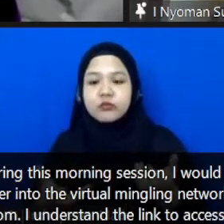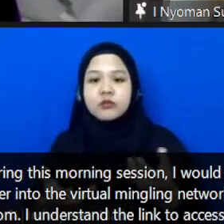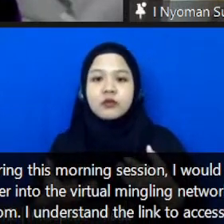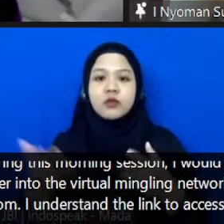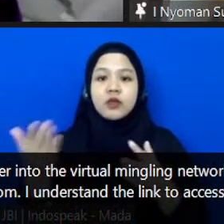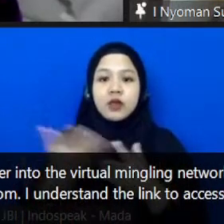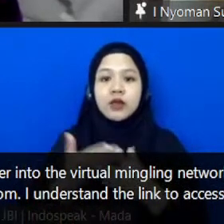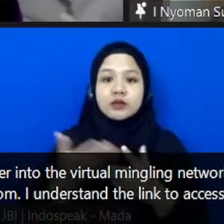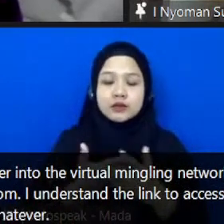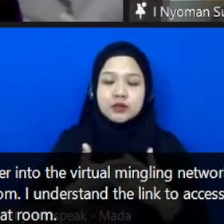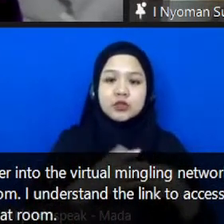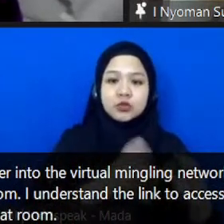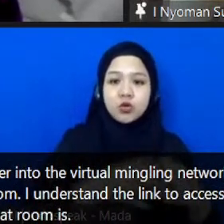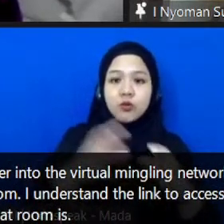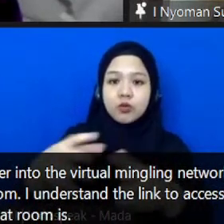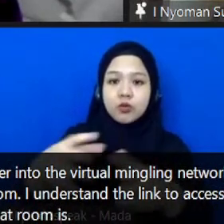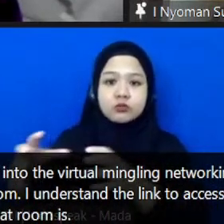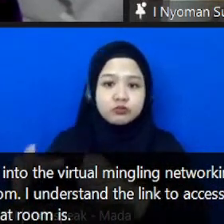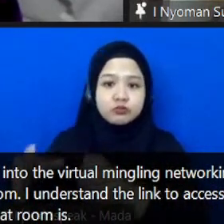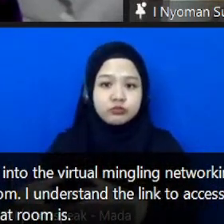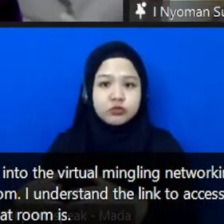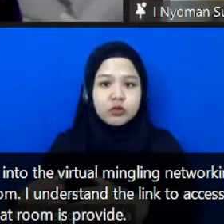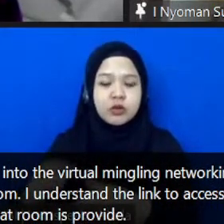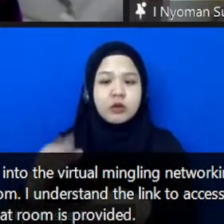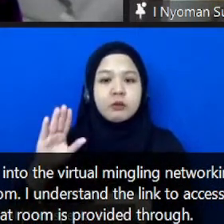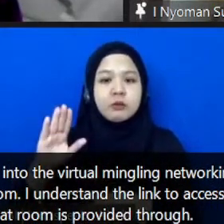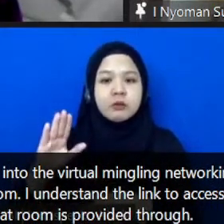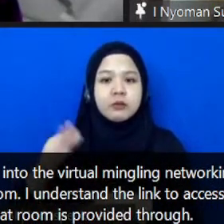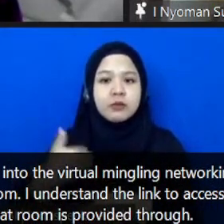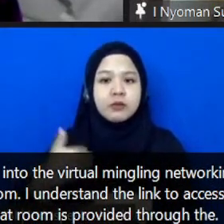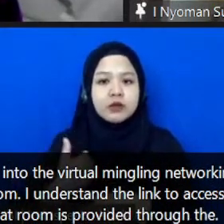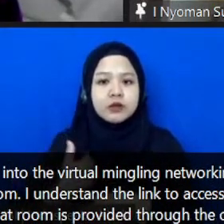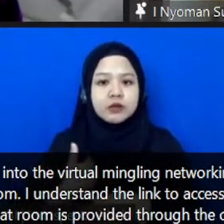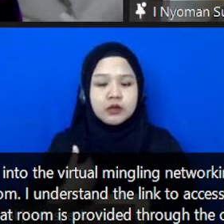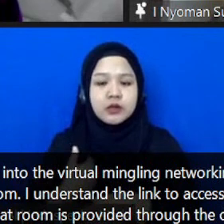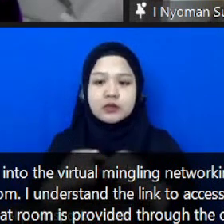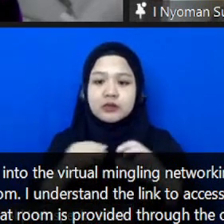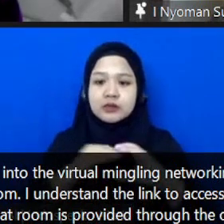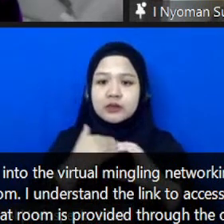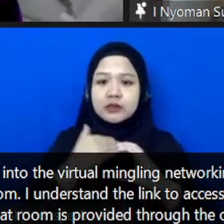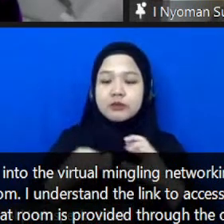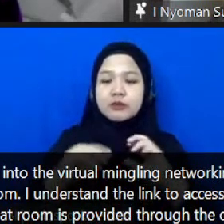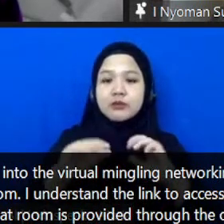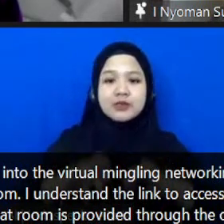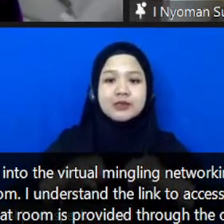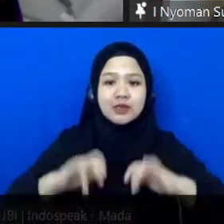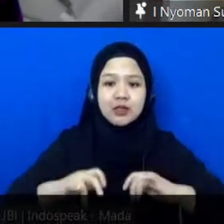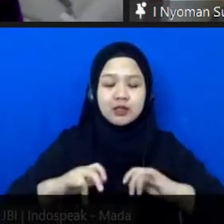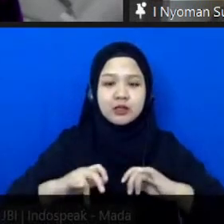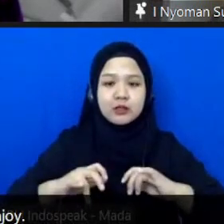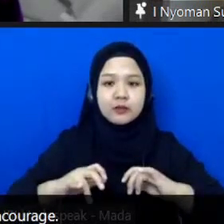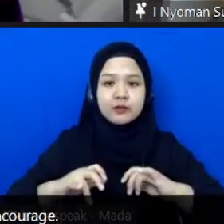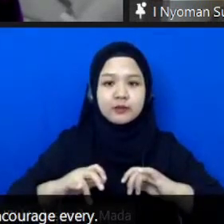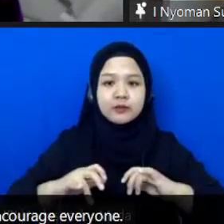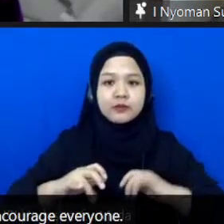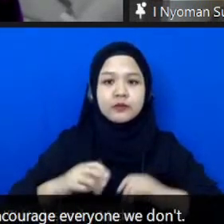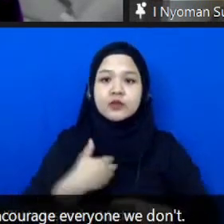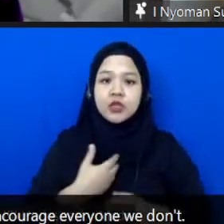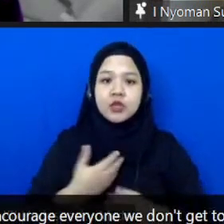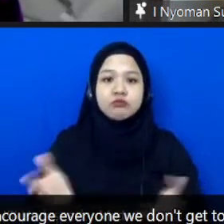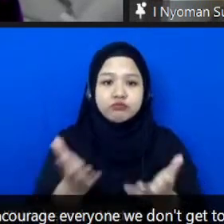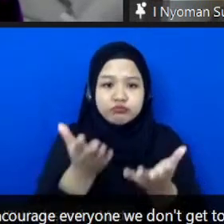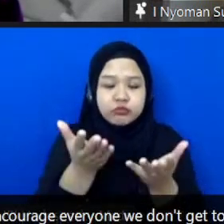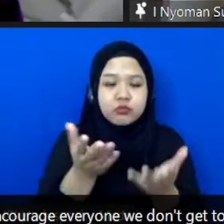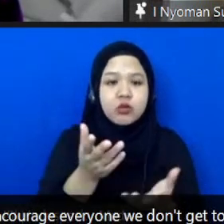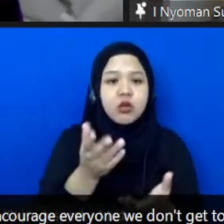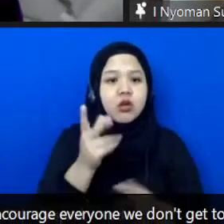rooms or that room is provided through the chat box. So I really encourage everyone, we don't get to